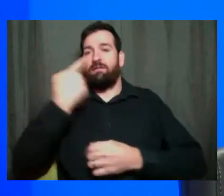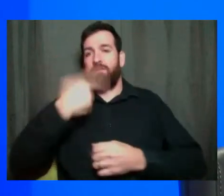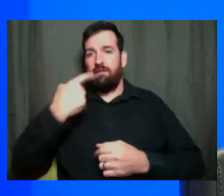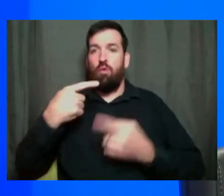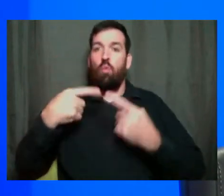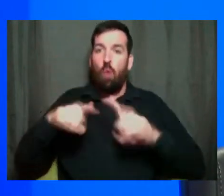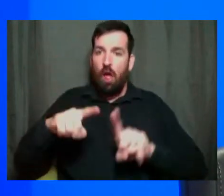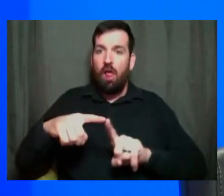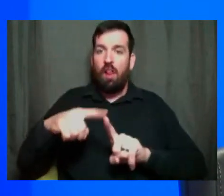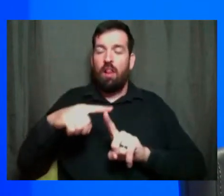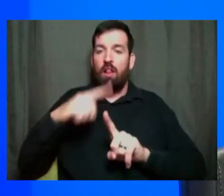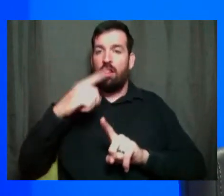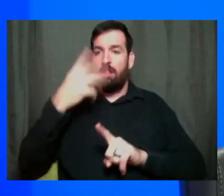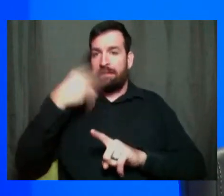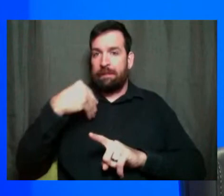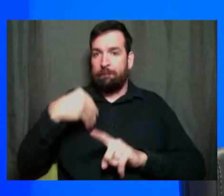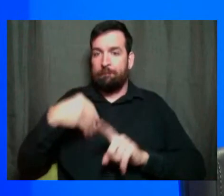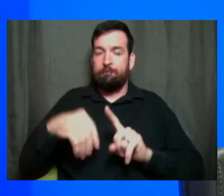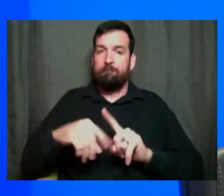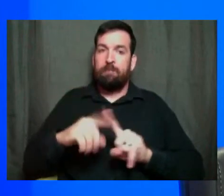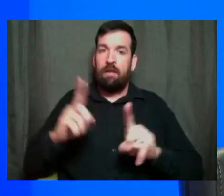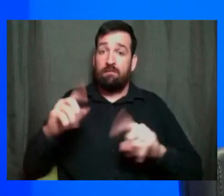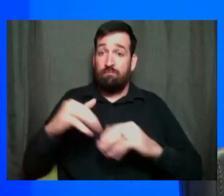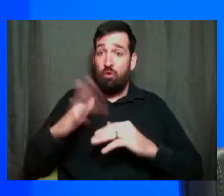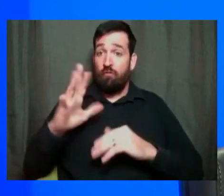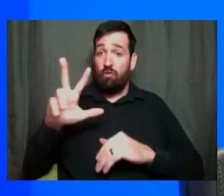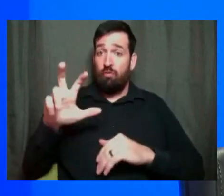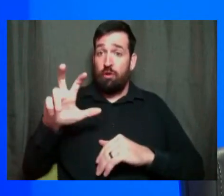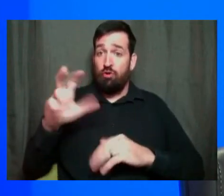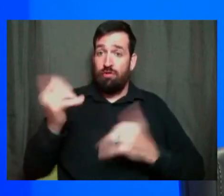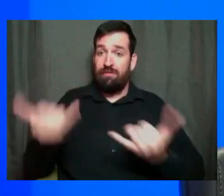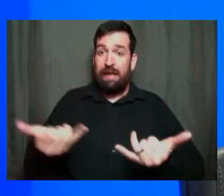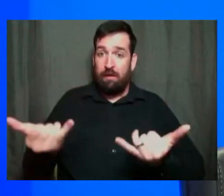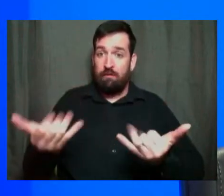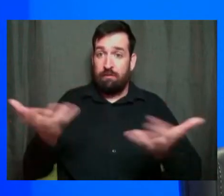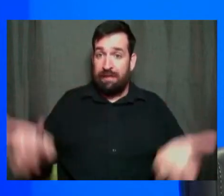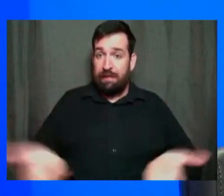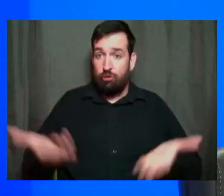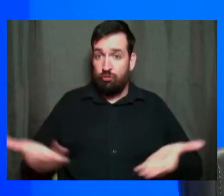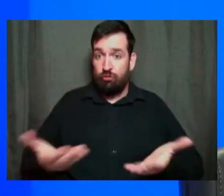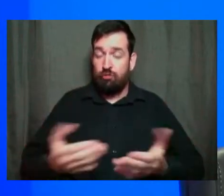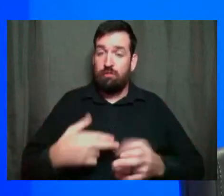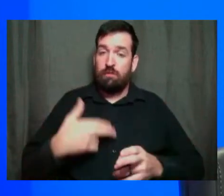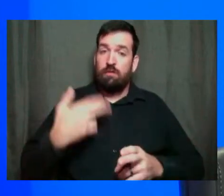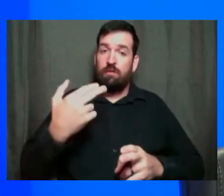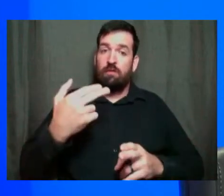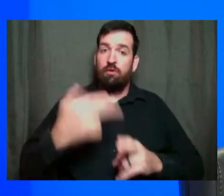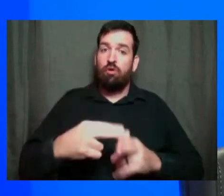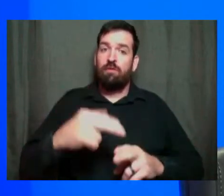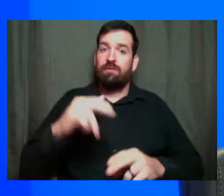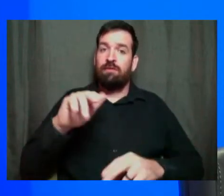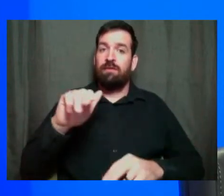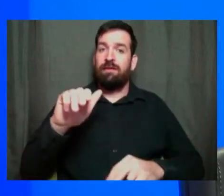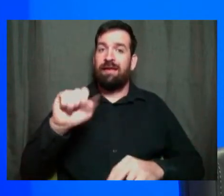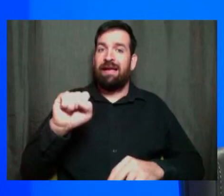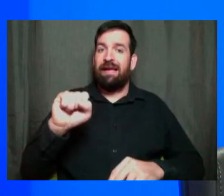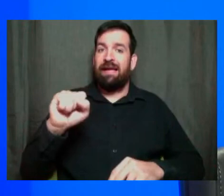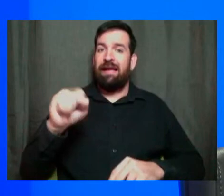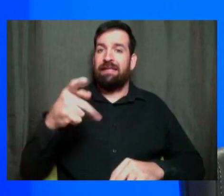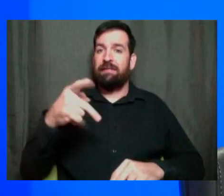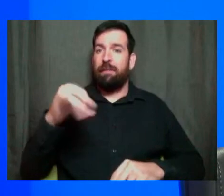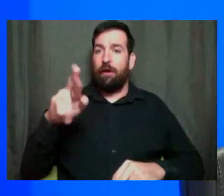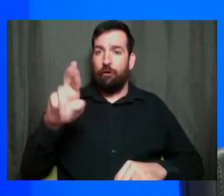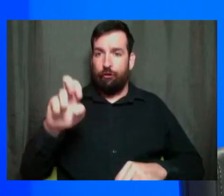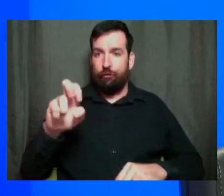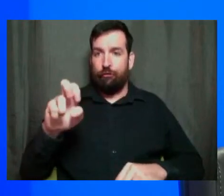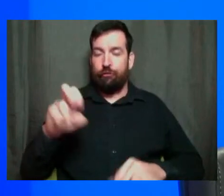collapse, but we've done over 300 now at KU of what it's called Inspire, or hypoglossal nerve stimulator therapy.